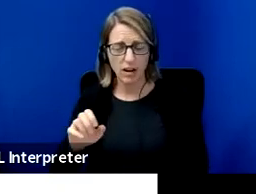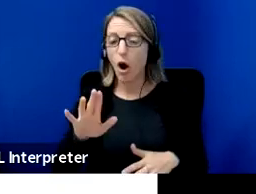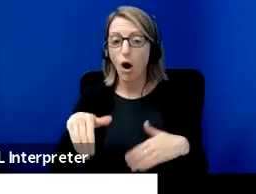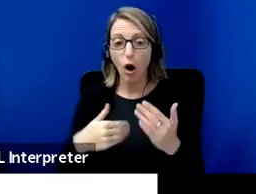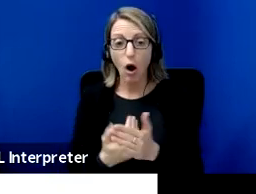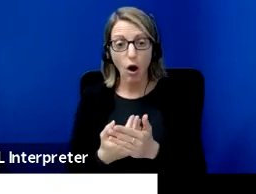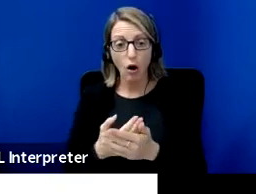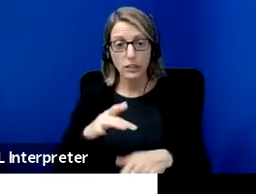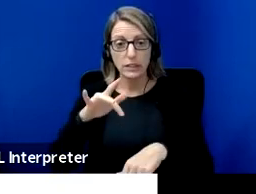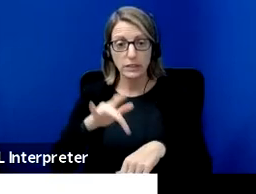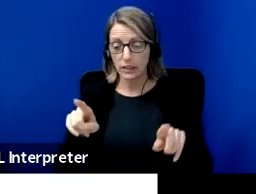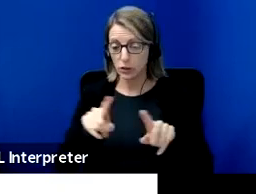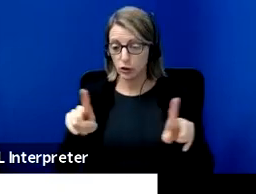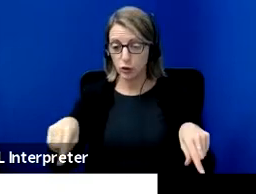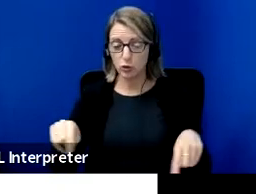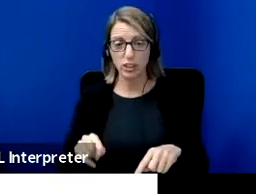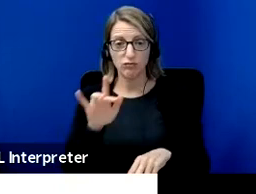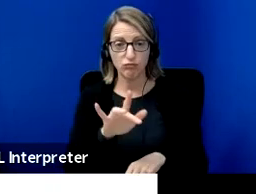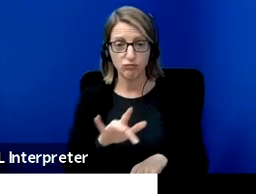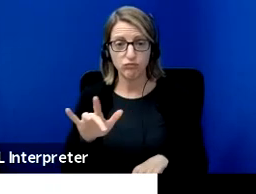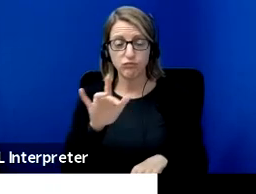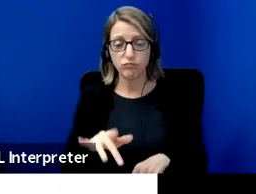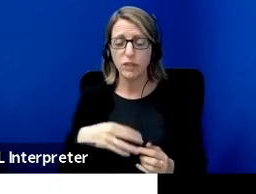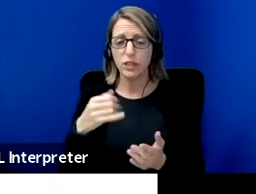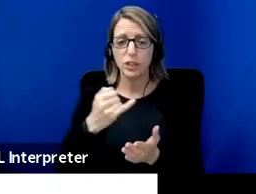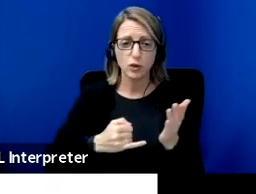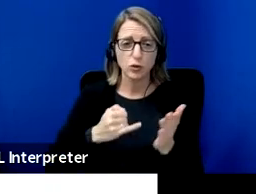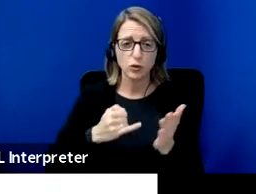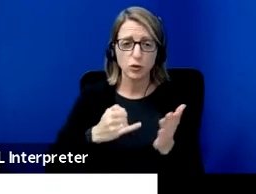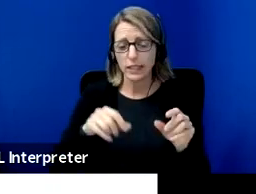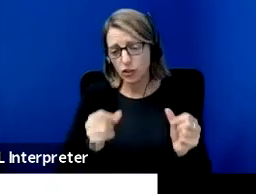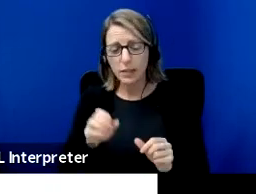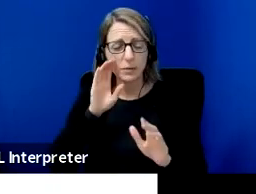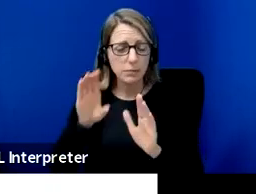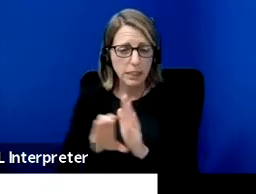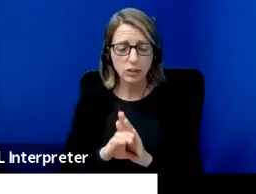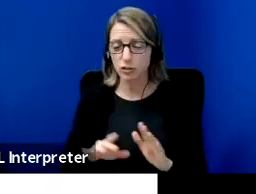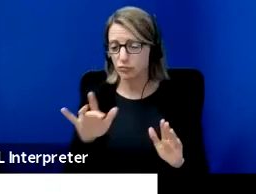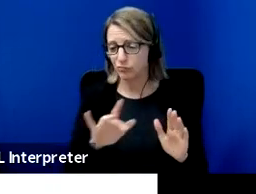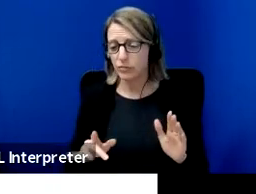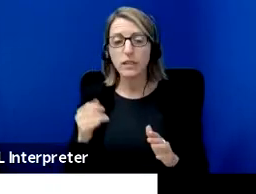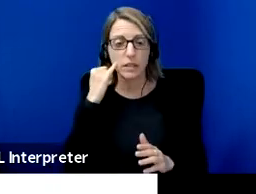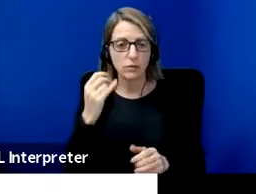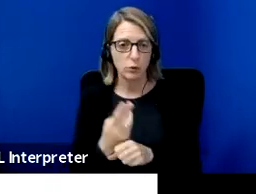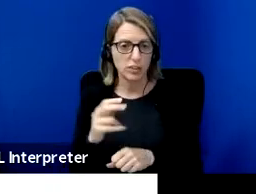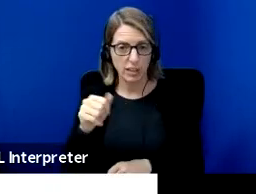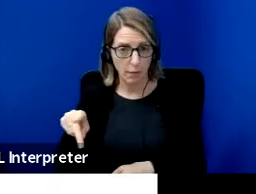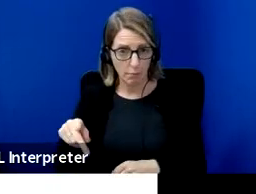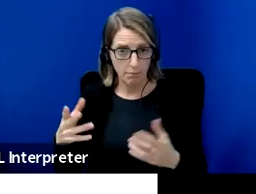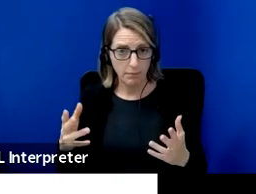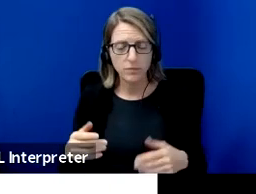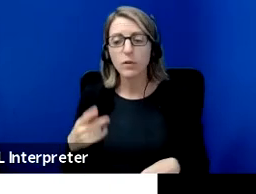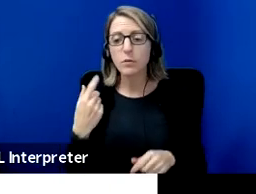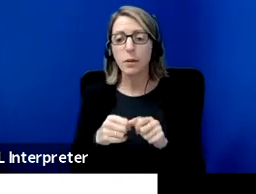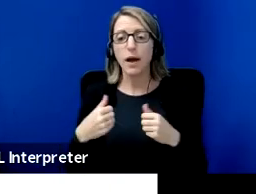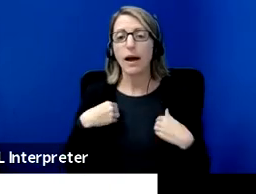touchscreen able too. So drawing the shapes, taking the pictures, there'll be buttons on the screen if you're in an app. Remember, we have an app